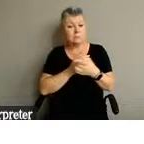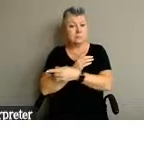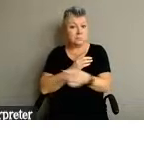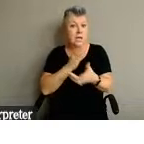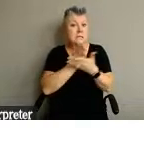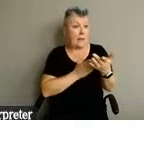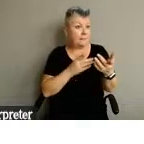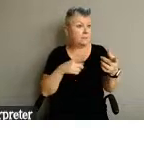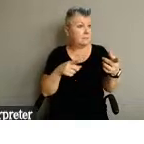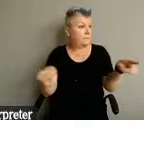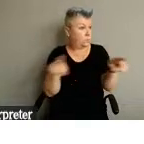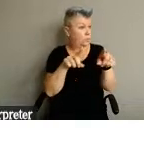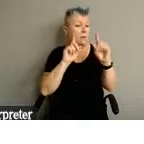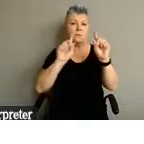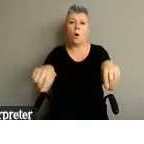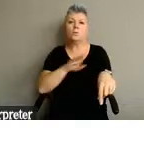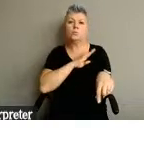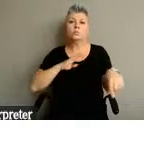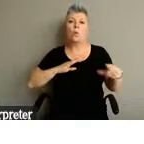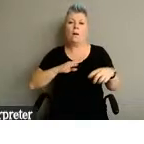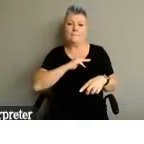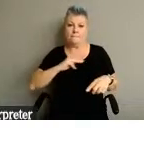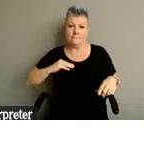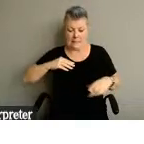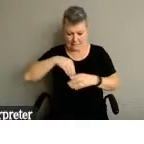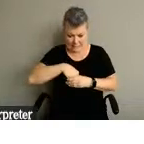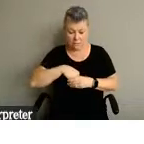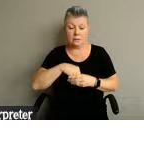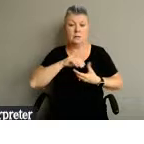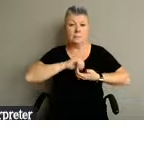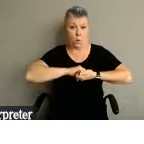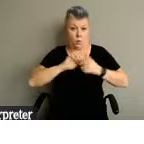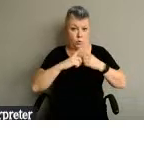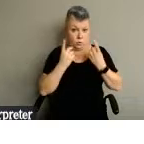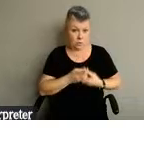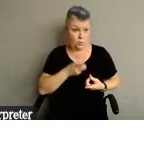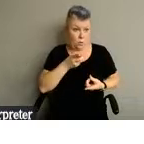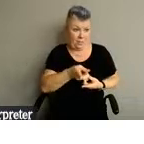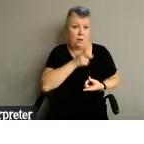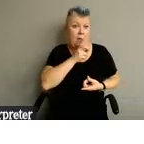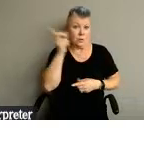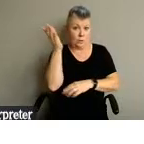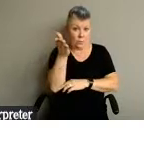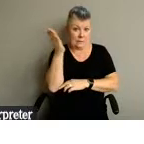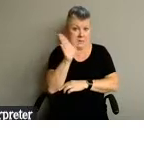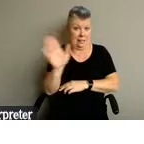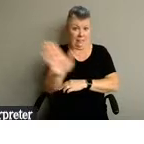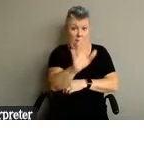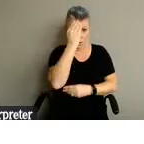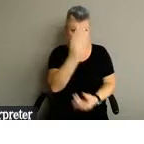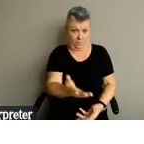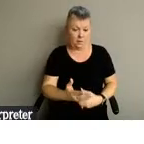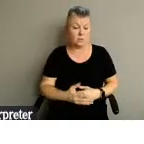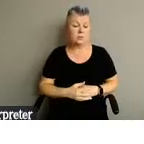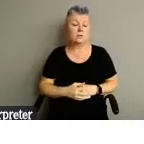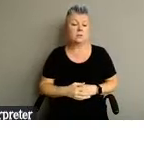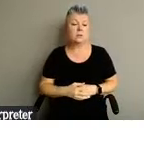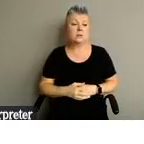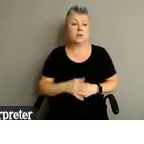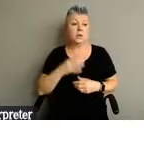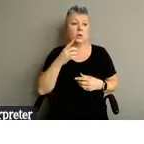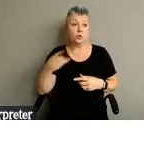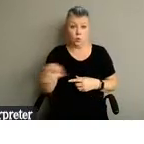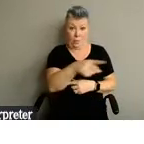you have attended board meetings in our partner districts where they are actually presenting their information to their